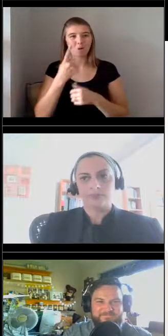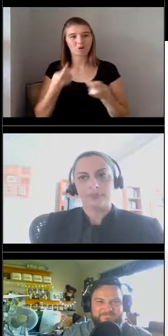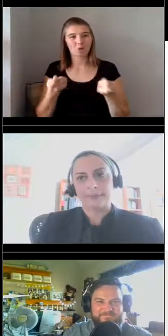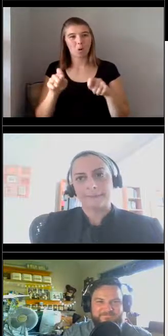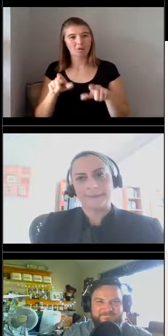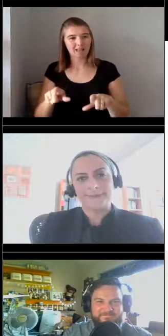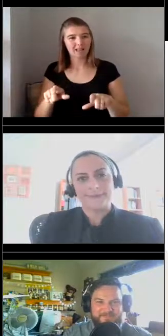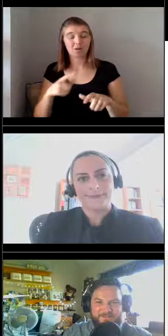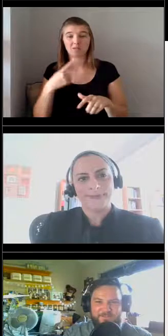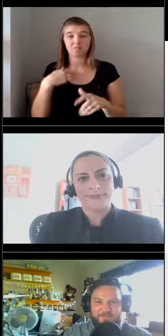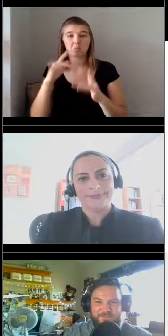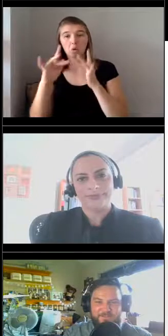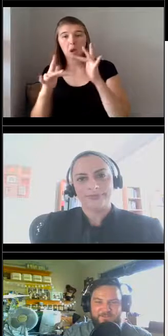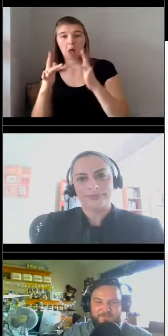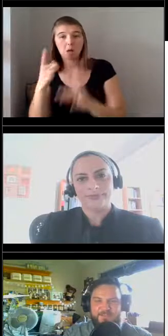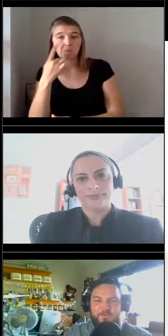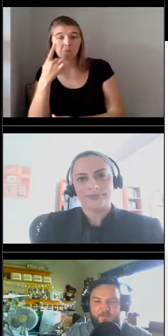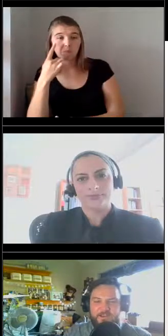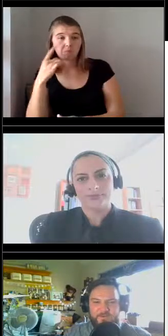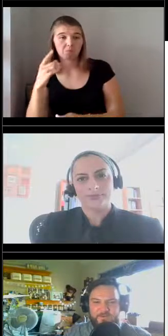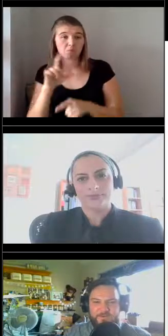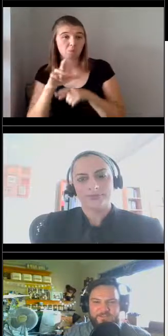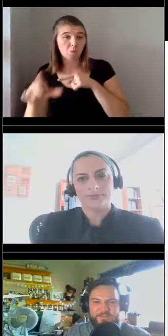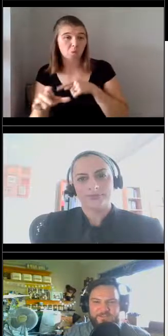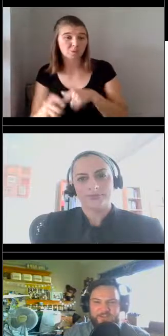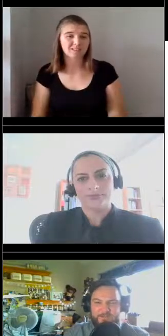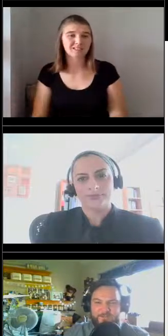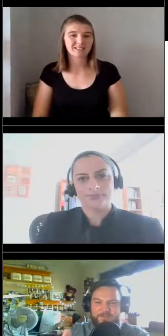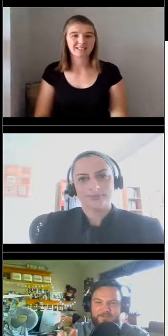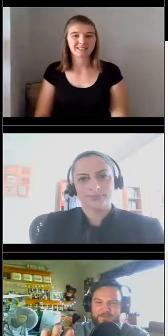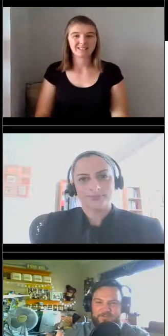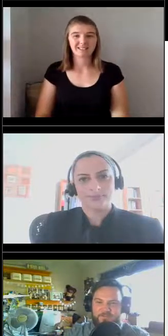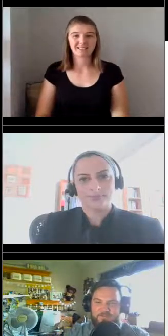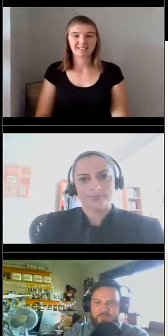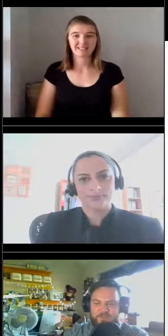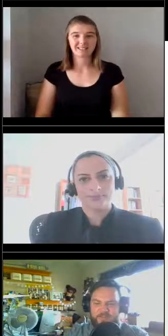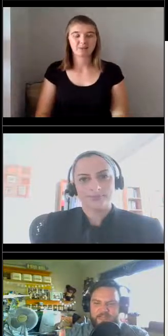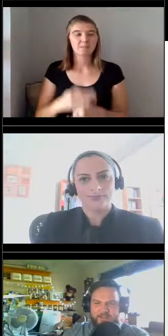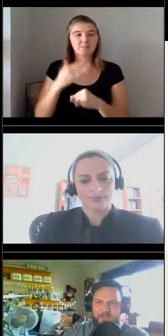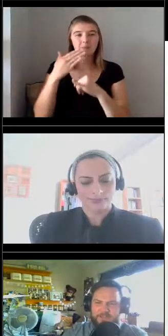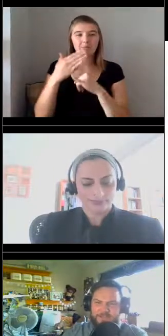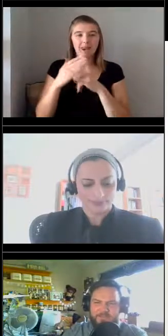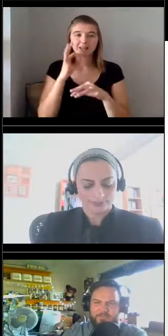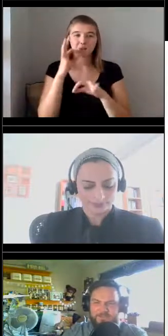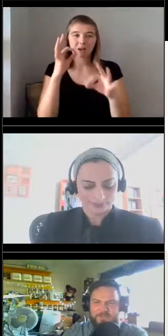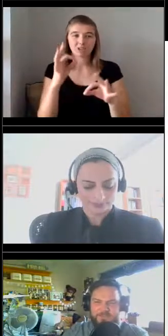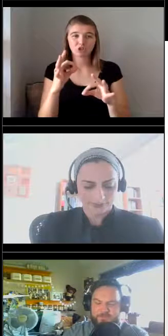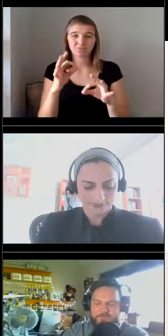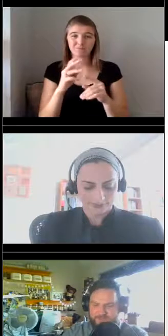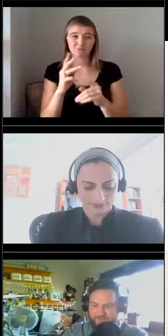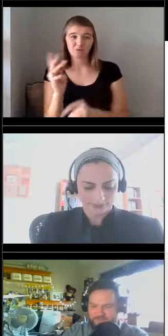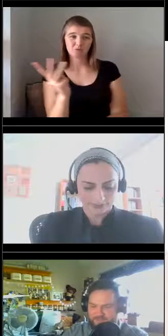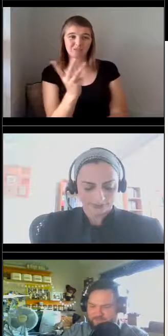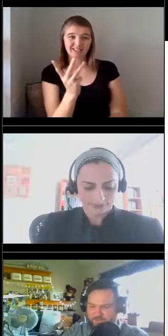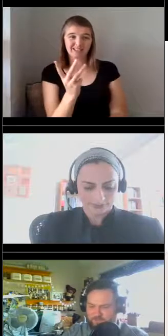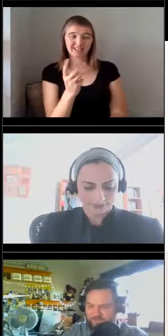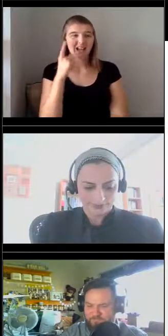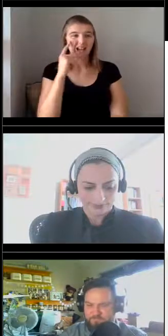yeah. Excellent. Well, thank you very much. One last question, and I'll put this to all three of you. We'll go to Sam first, I think,